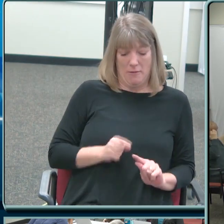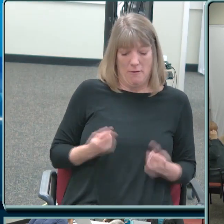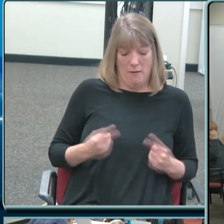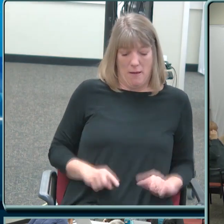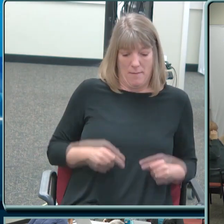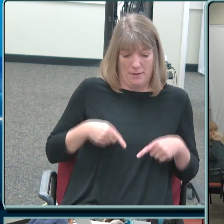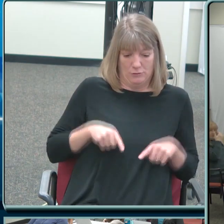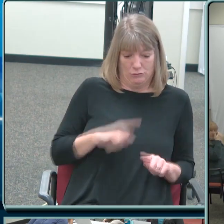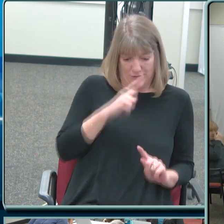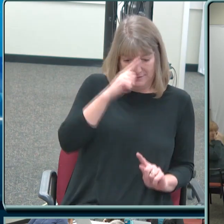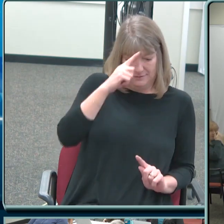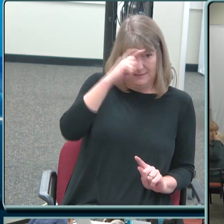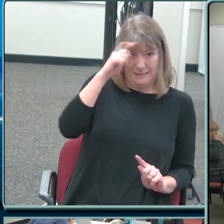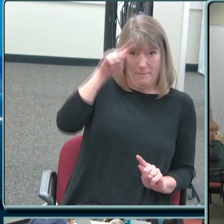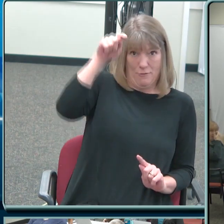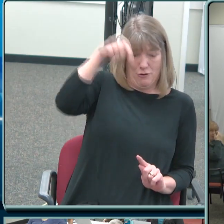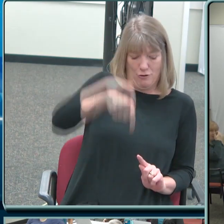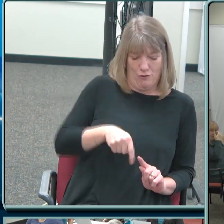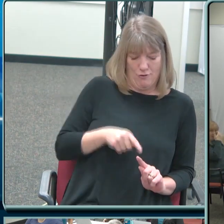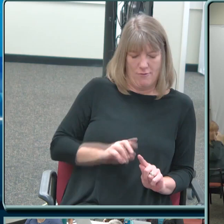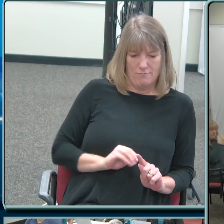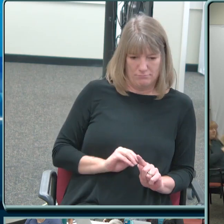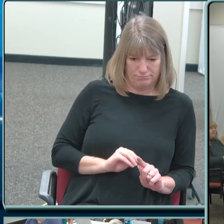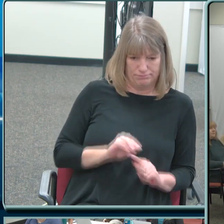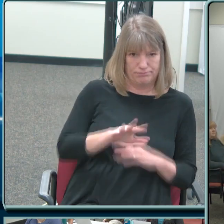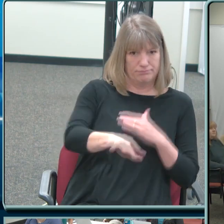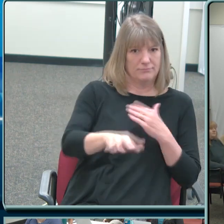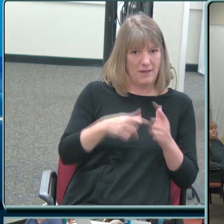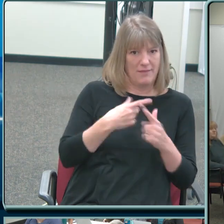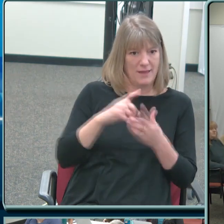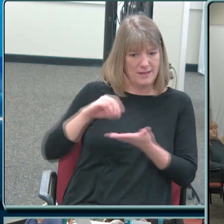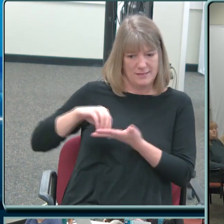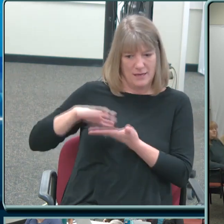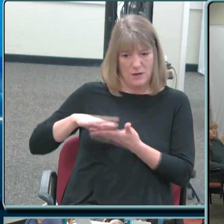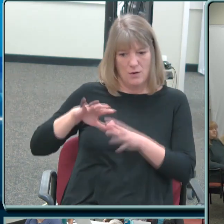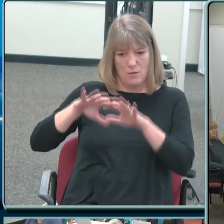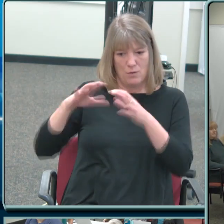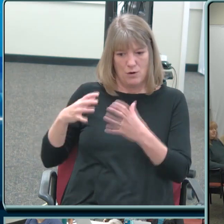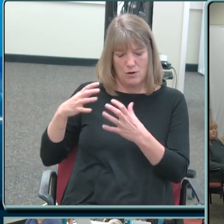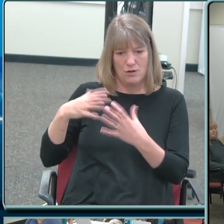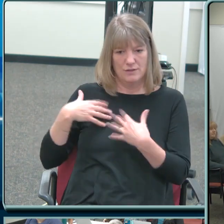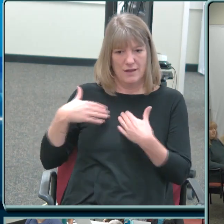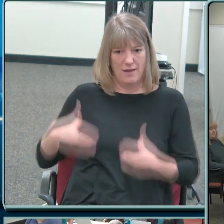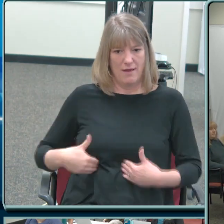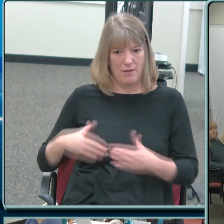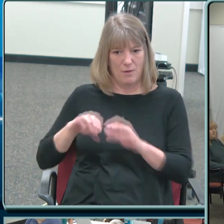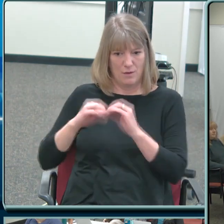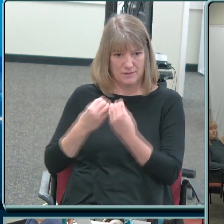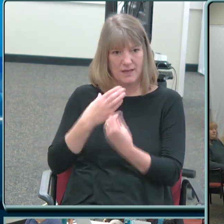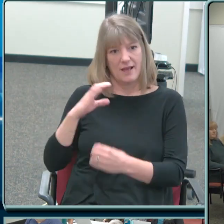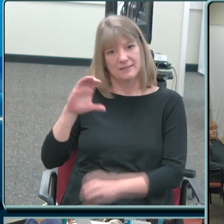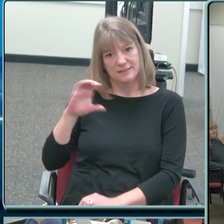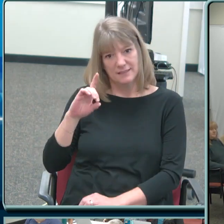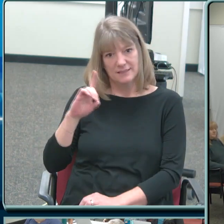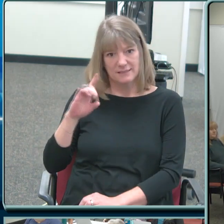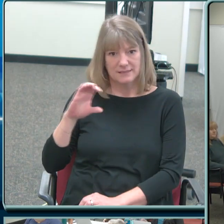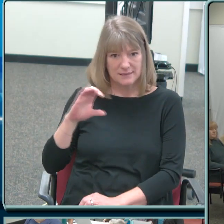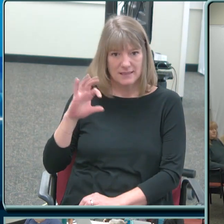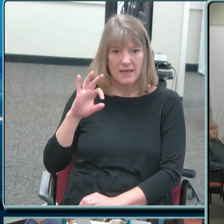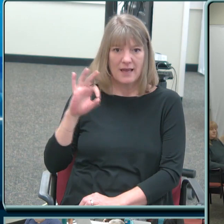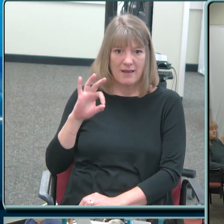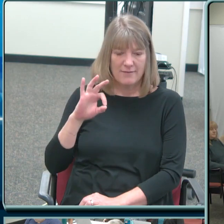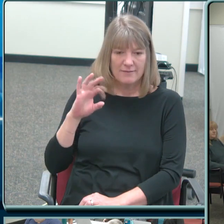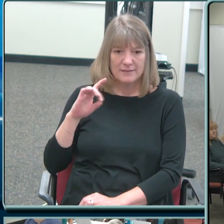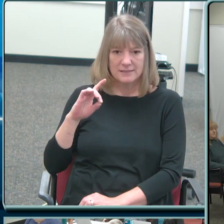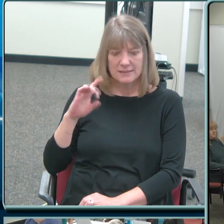during our summer. And so that data is what the World Health Organization uses and the CDC and the FDA uses to try